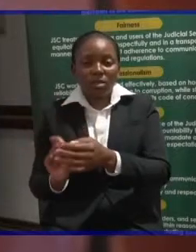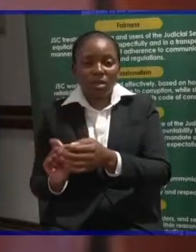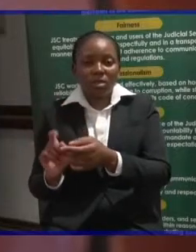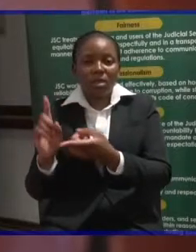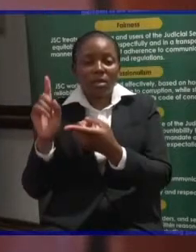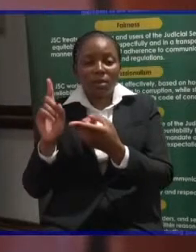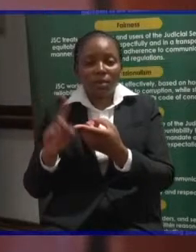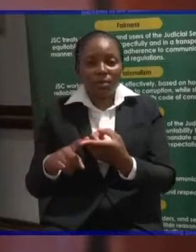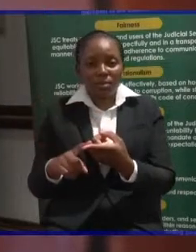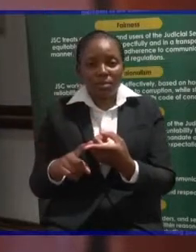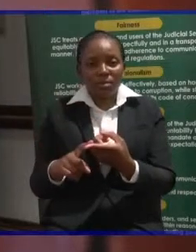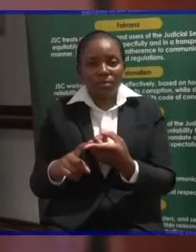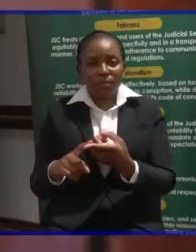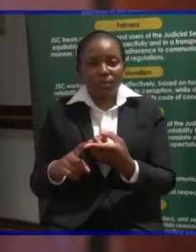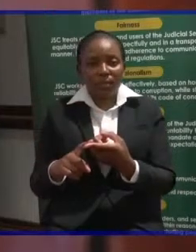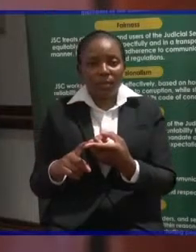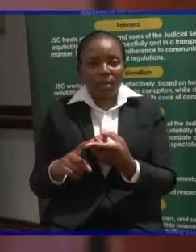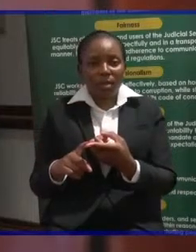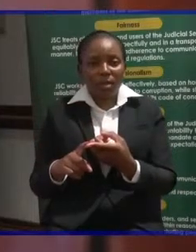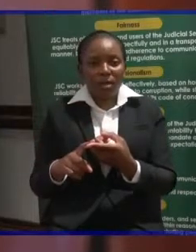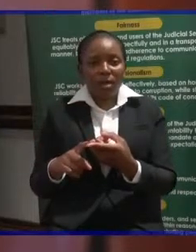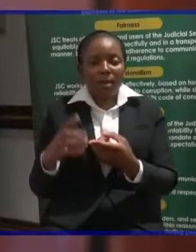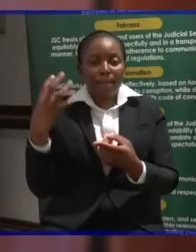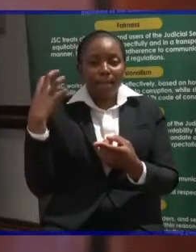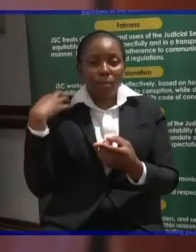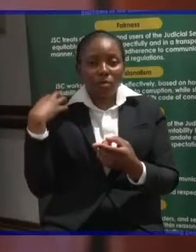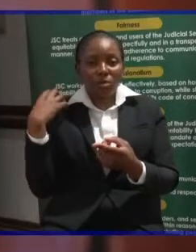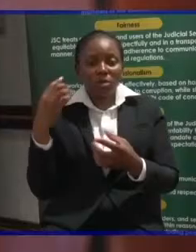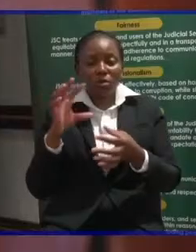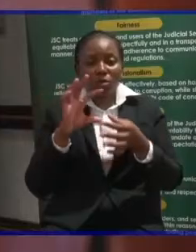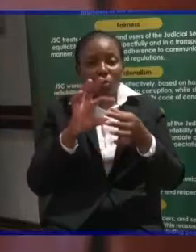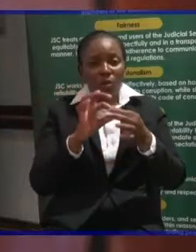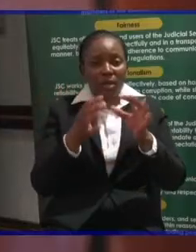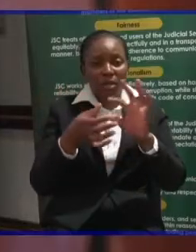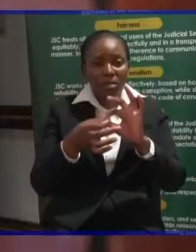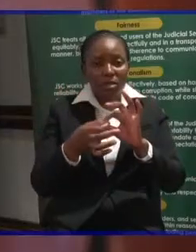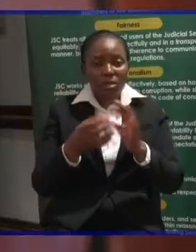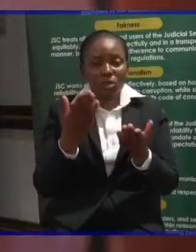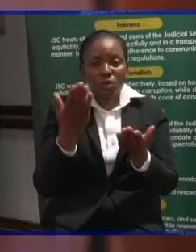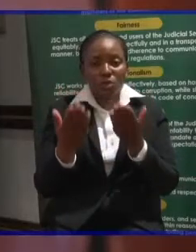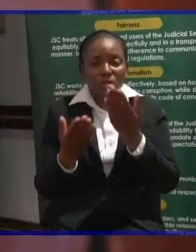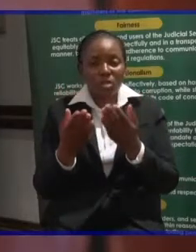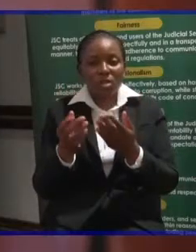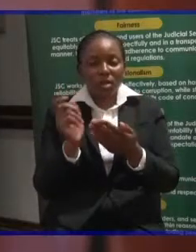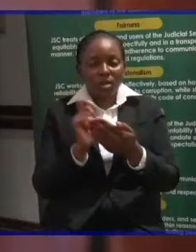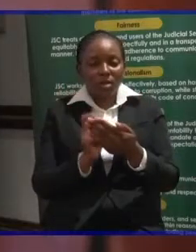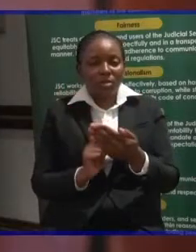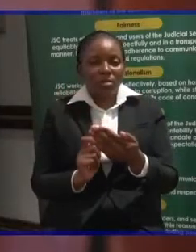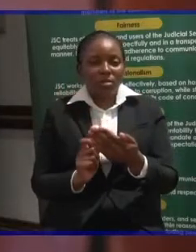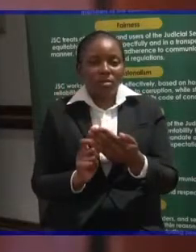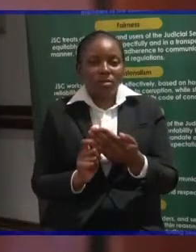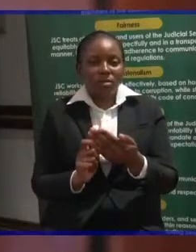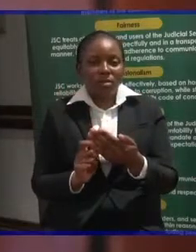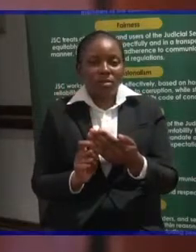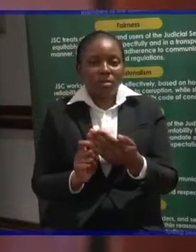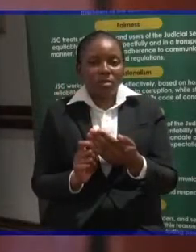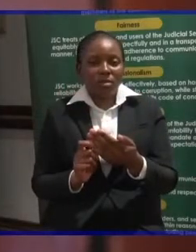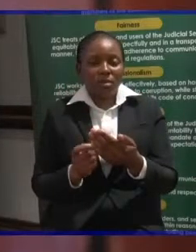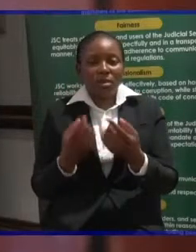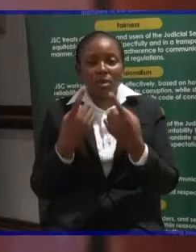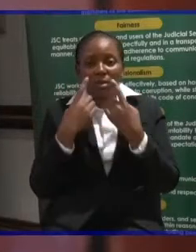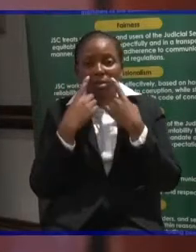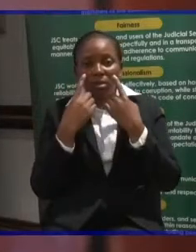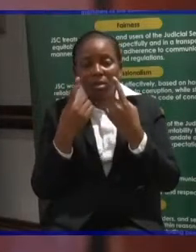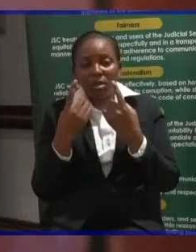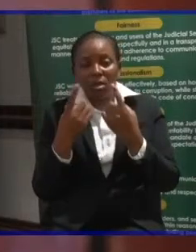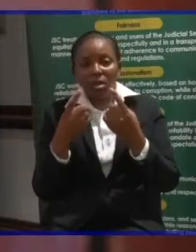and employers organization, which is also registered, concerning conditions